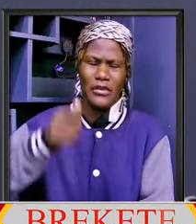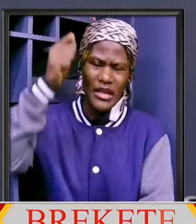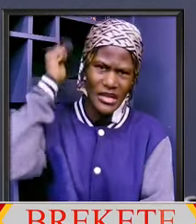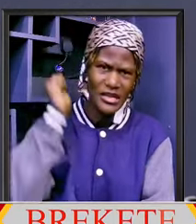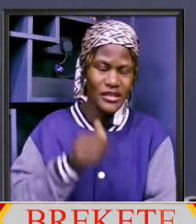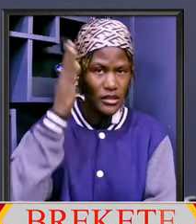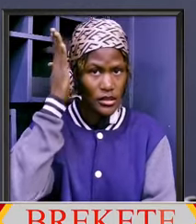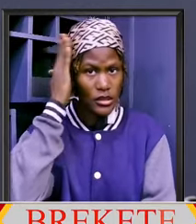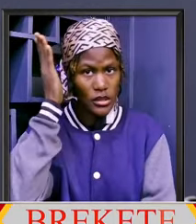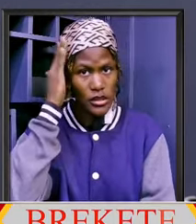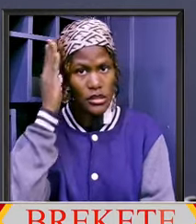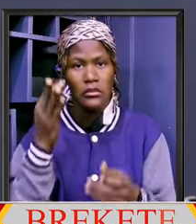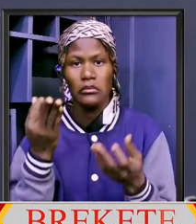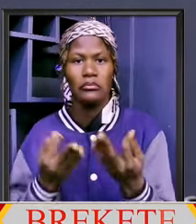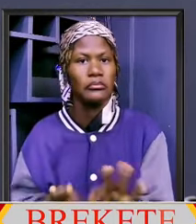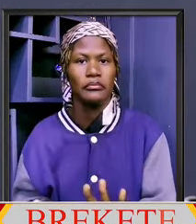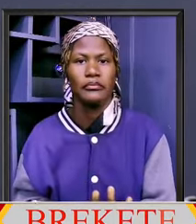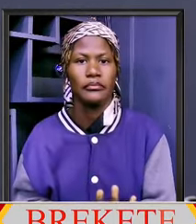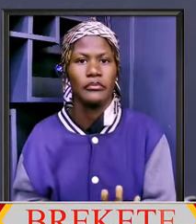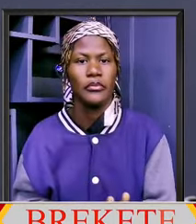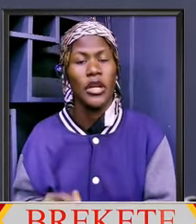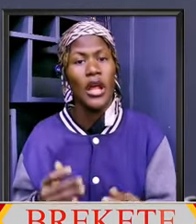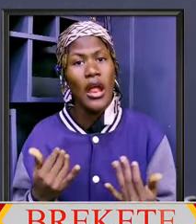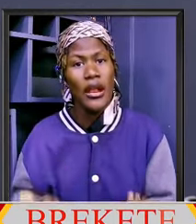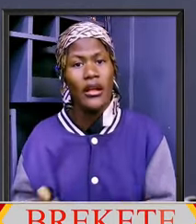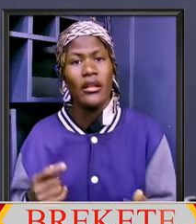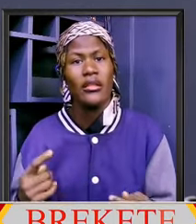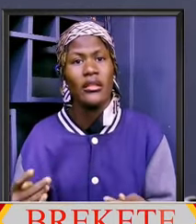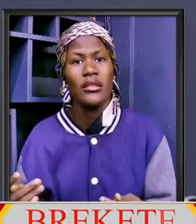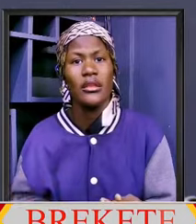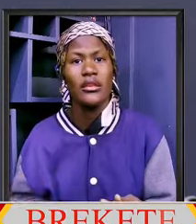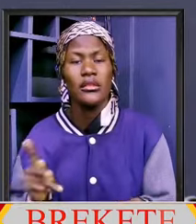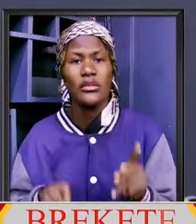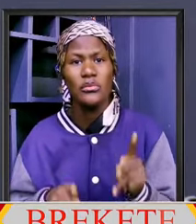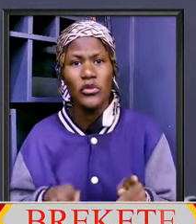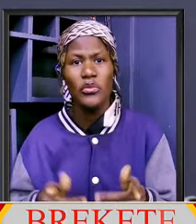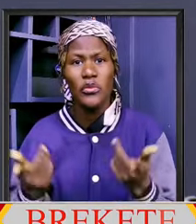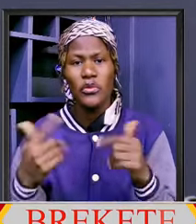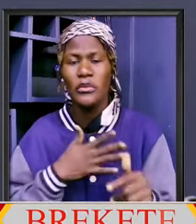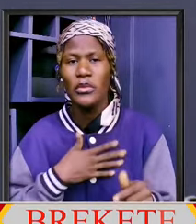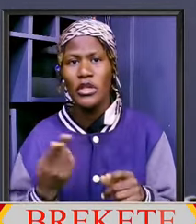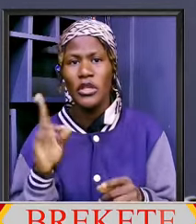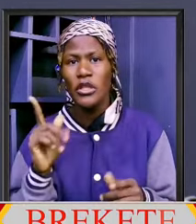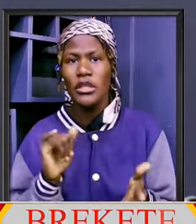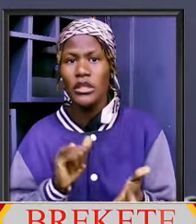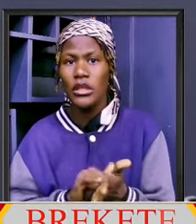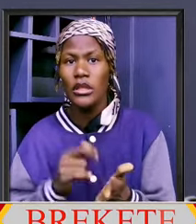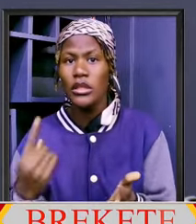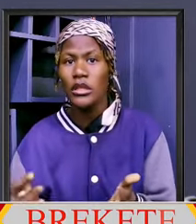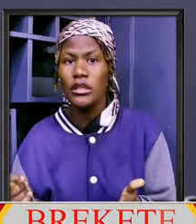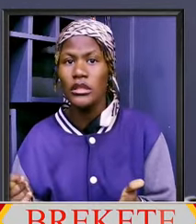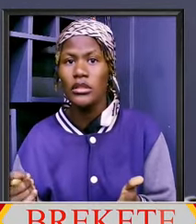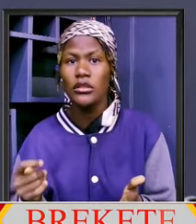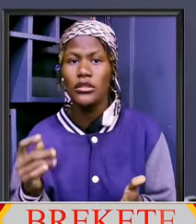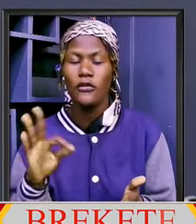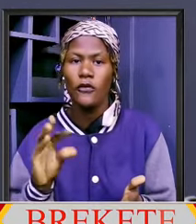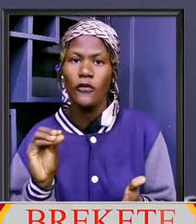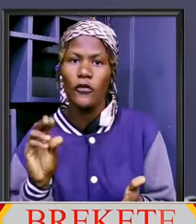go be that. Now these people can't use this formula for human beings. Some of the dead body on a